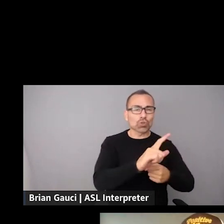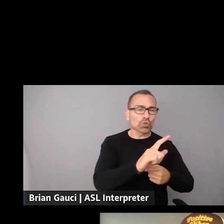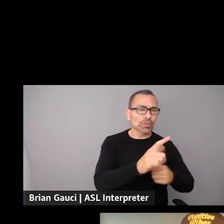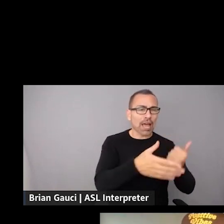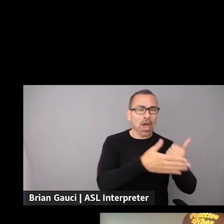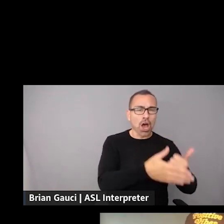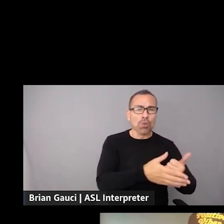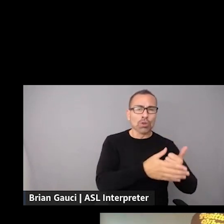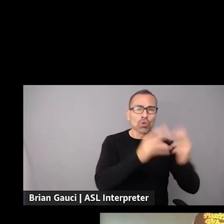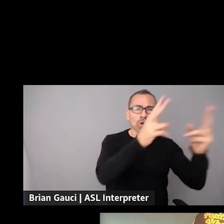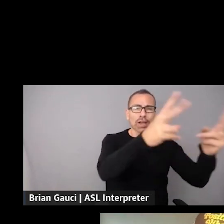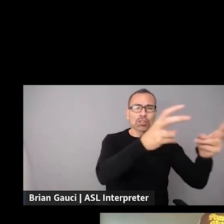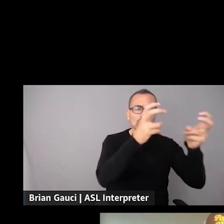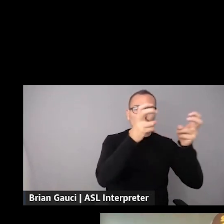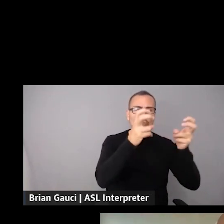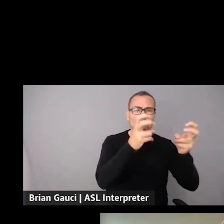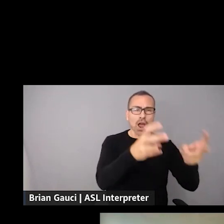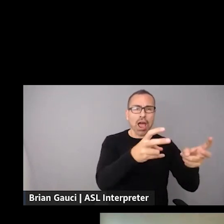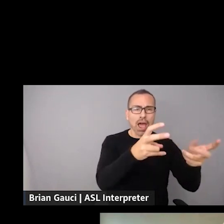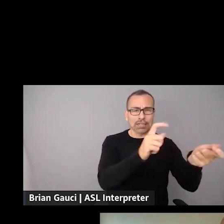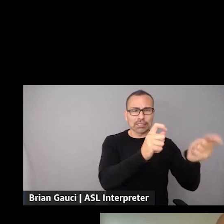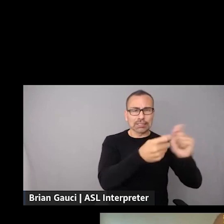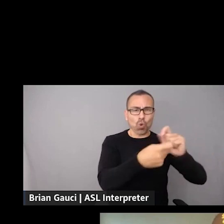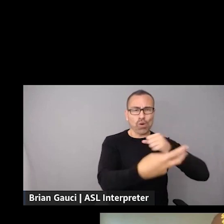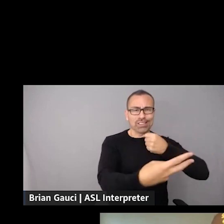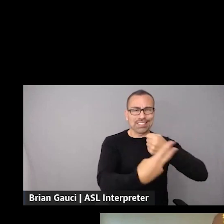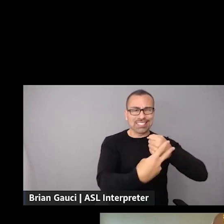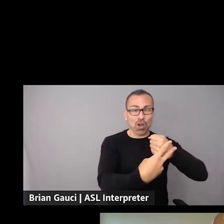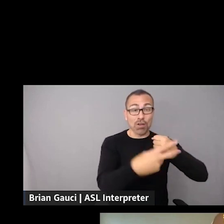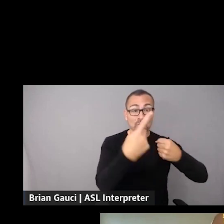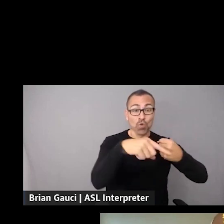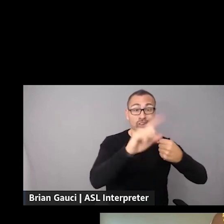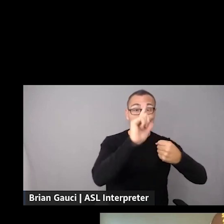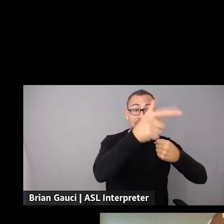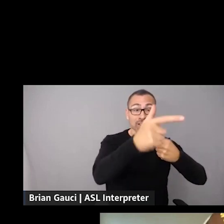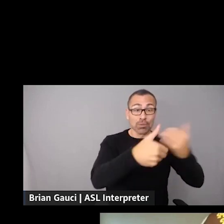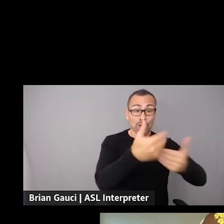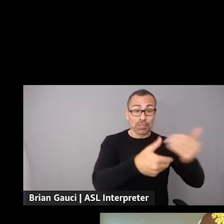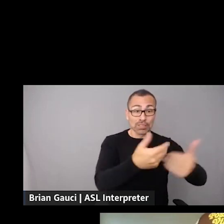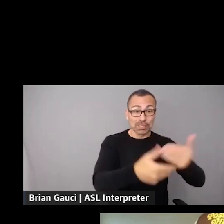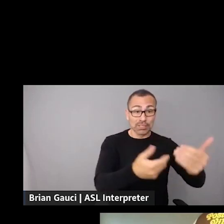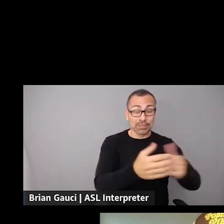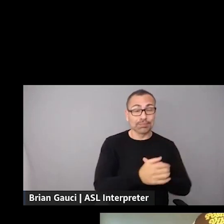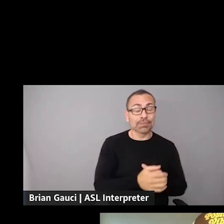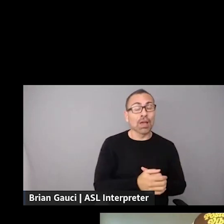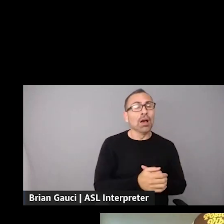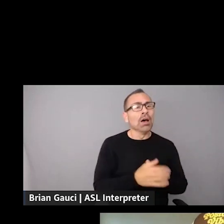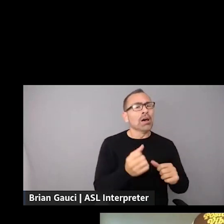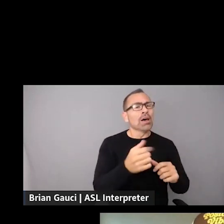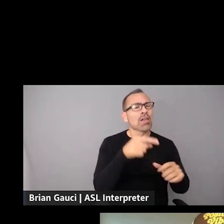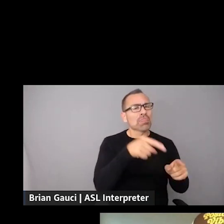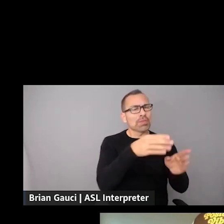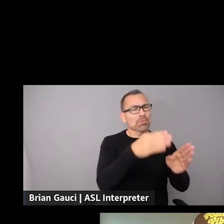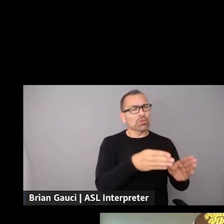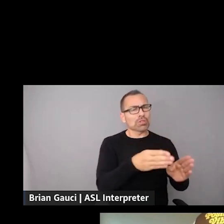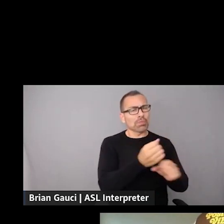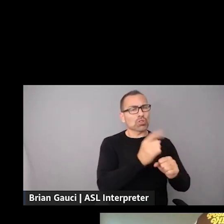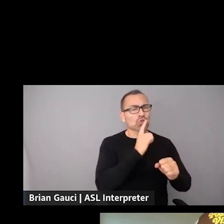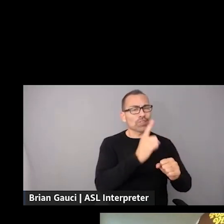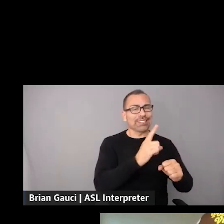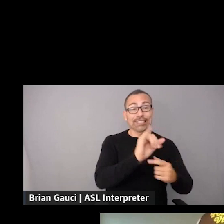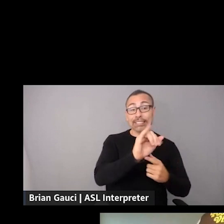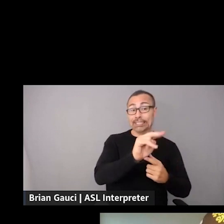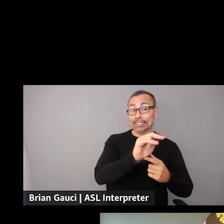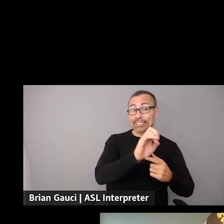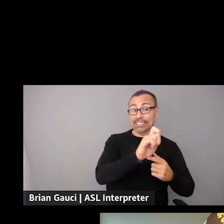and transform and store the data for further processing, helping make sure it's indexed and